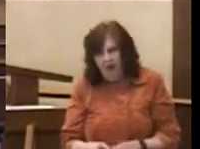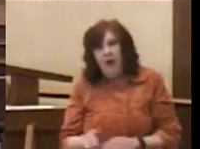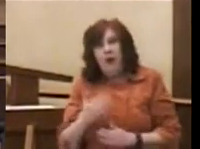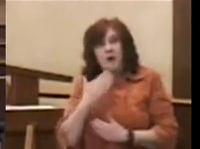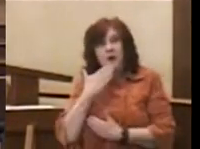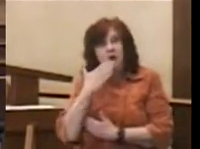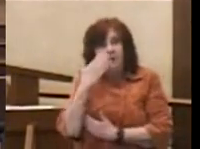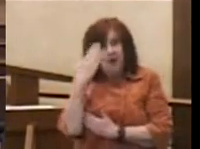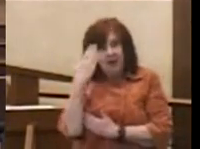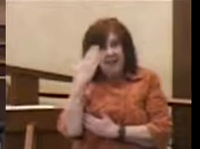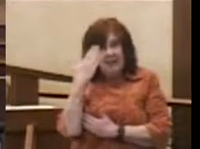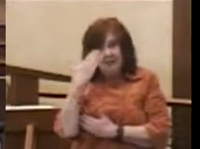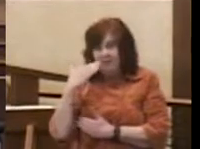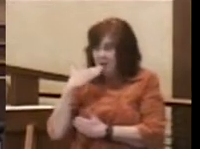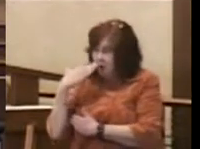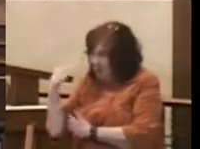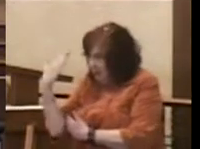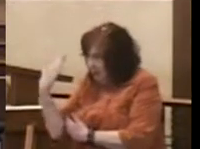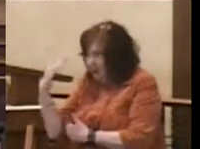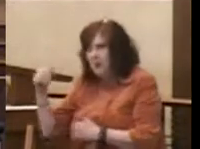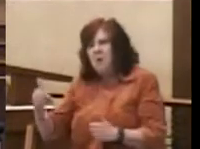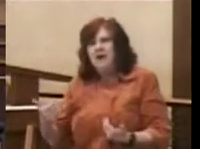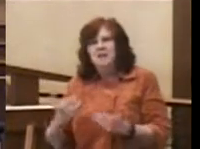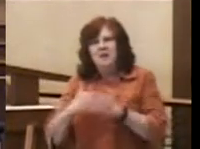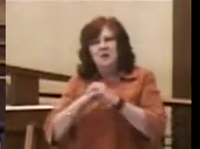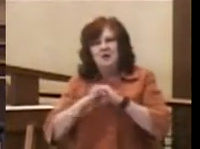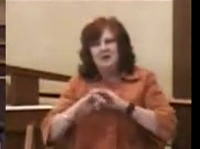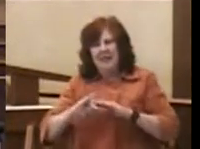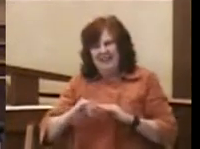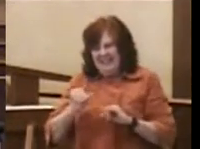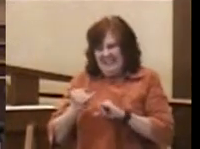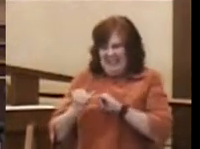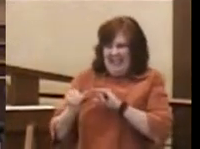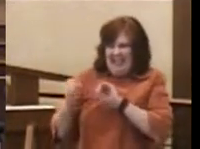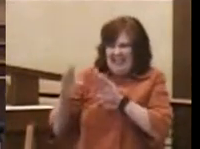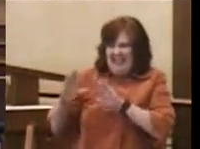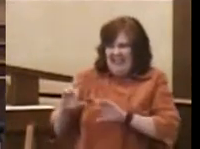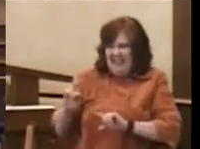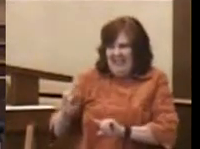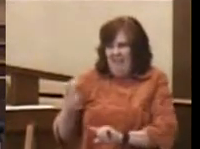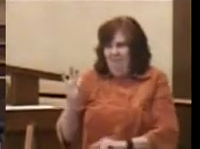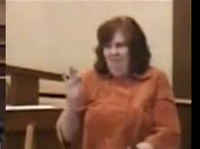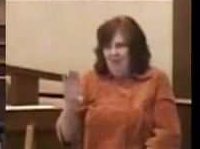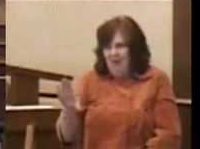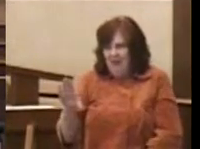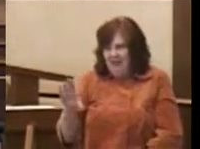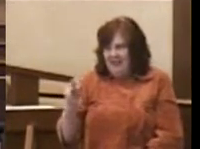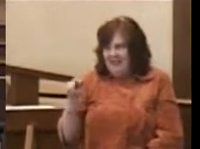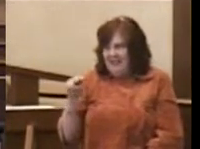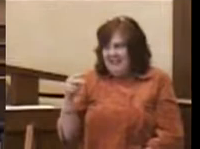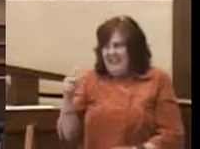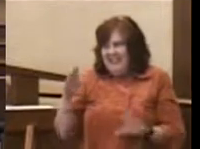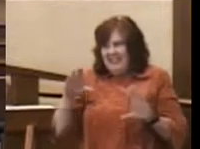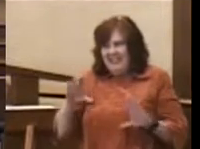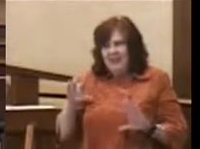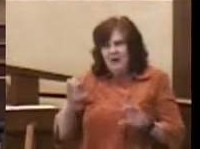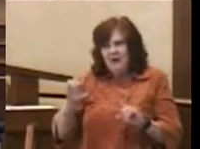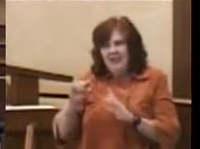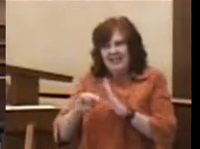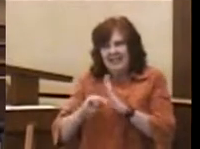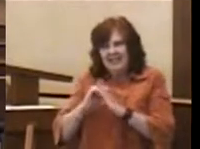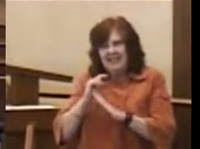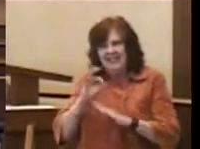Good morning. Good morning. Welcome to worship on this last Sunday in February and second Sunday in the season of